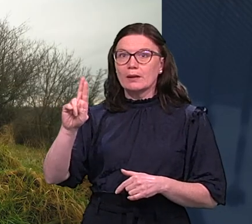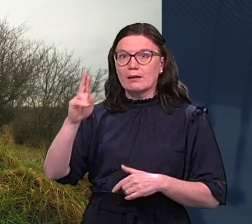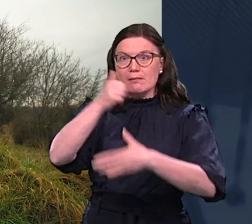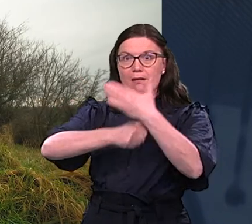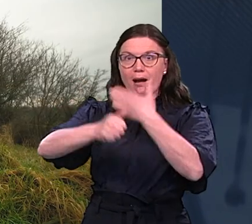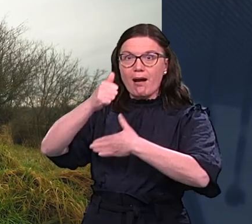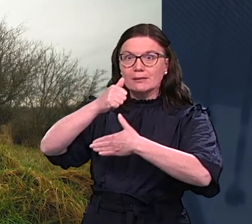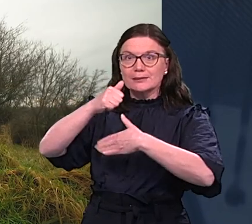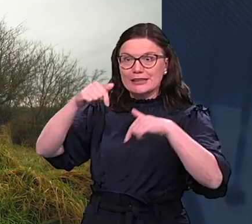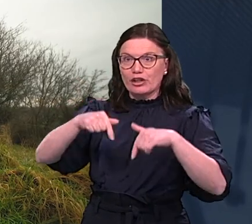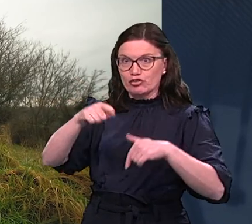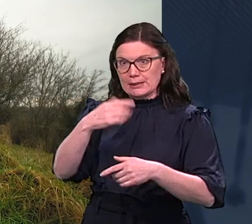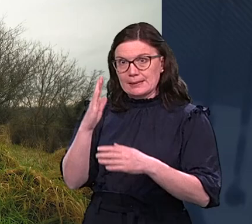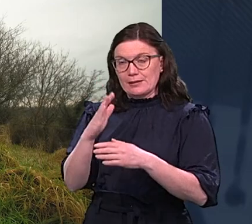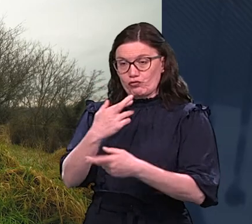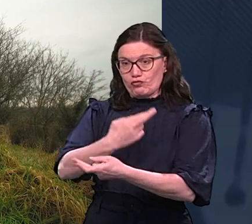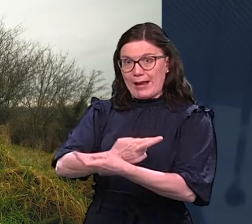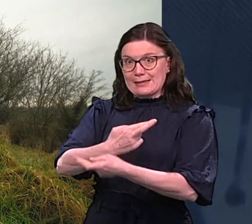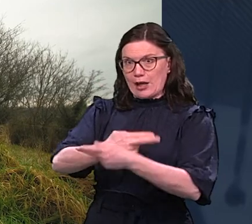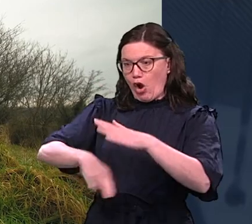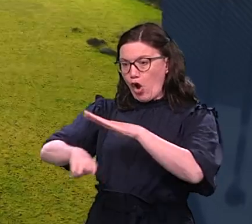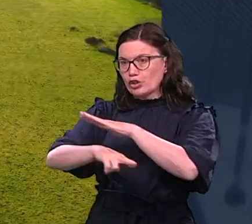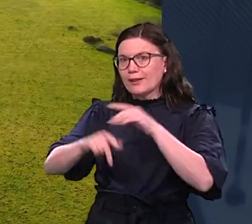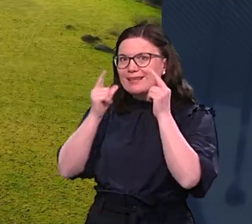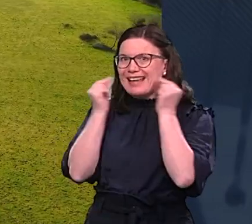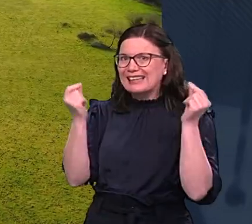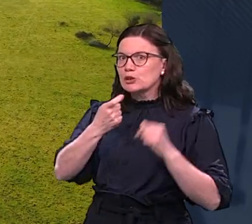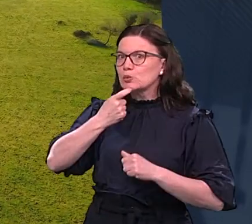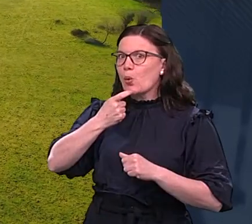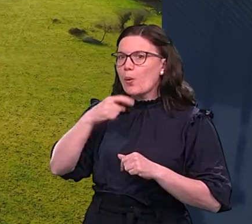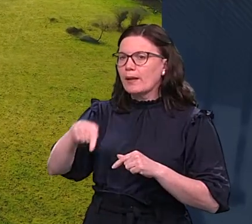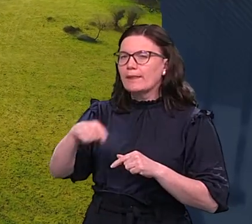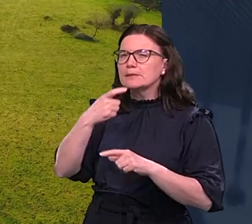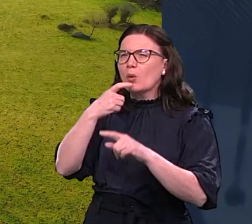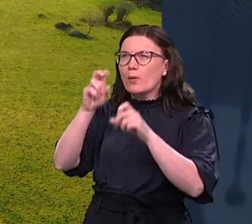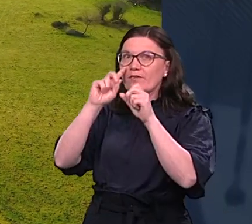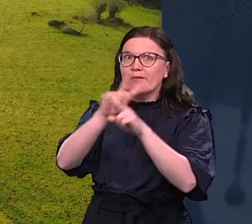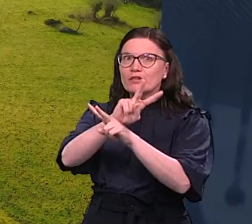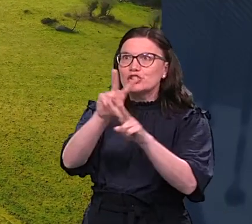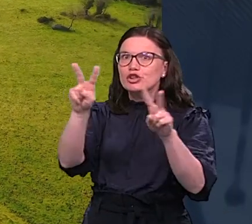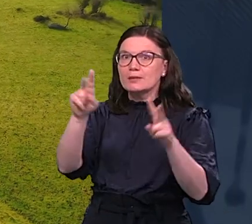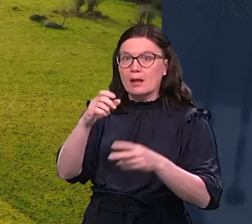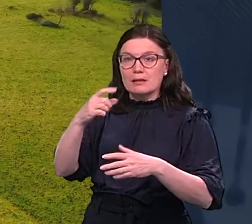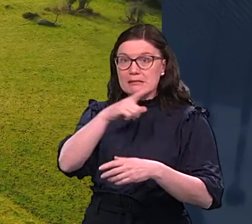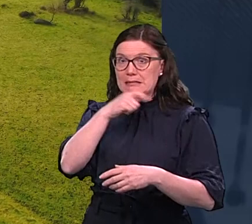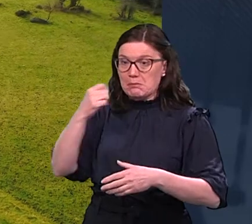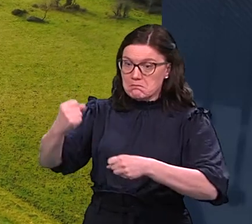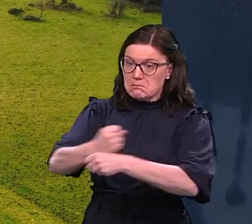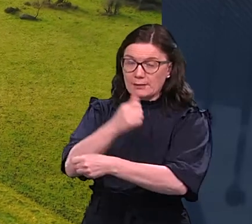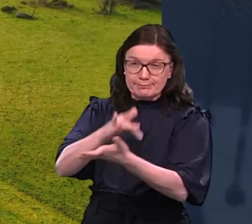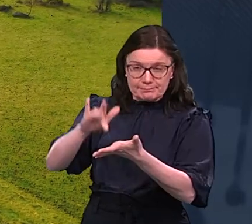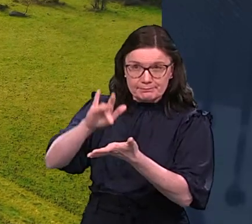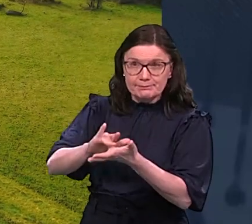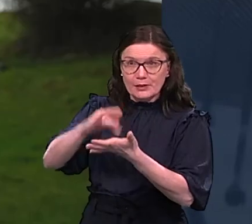She rests underneath the Catstone. And the Catstone, also known as the Stone of Divisions, was set to mark the exact centre of Ireland, the place where the provinces